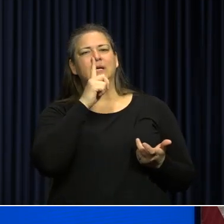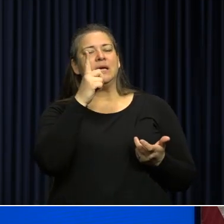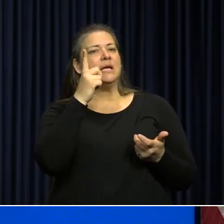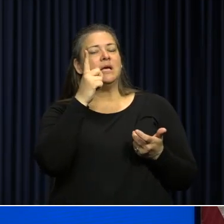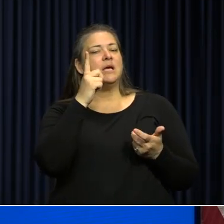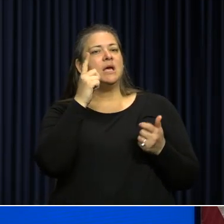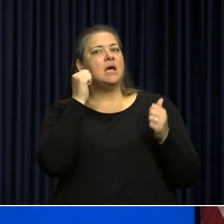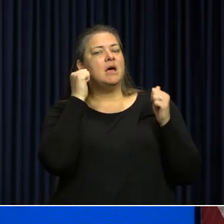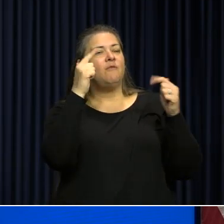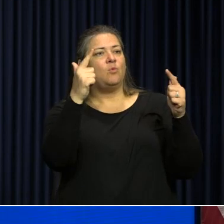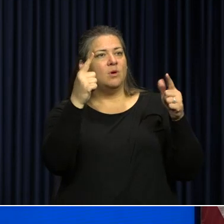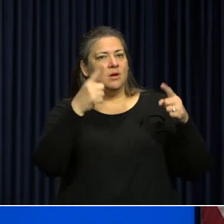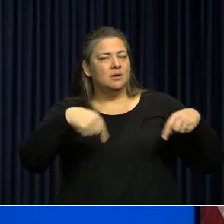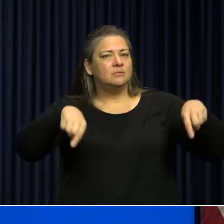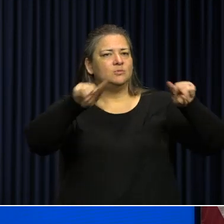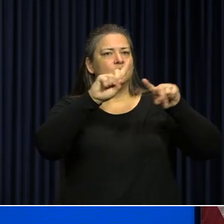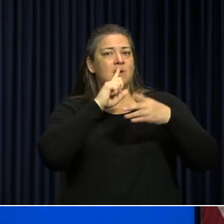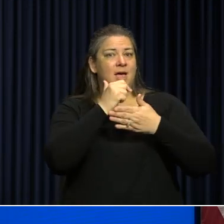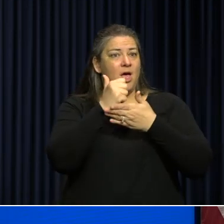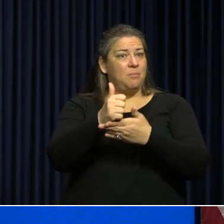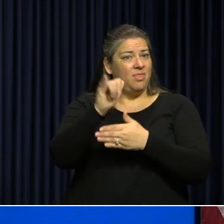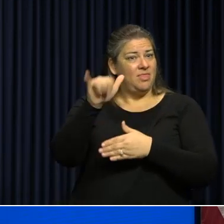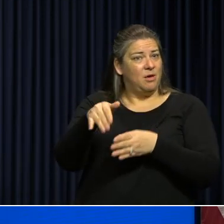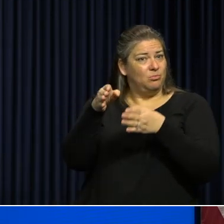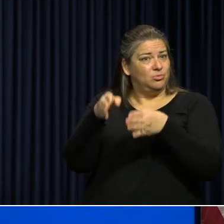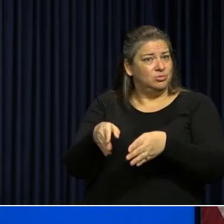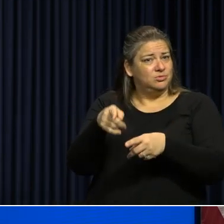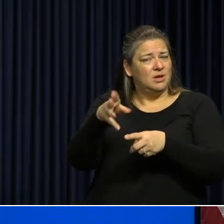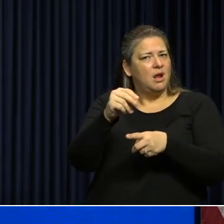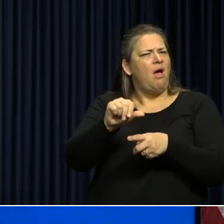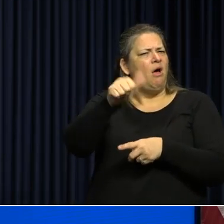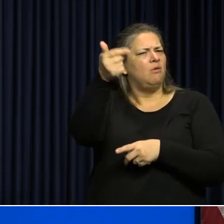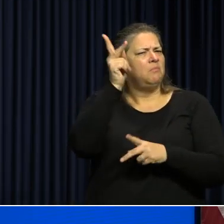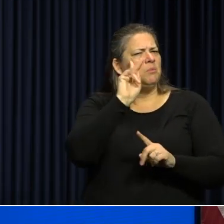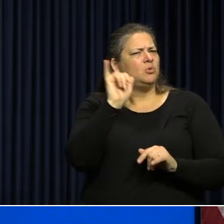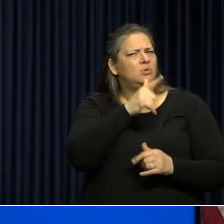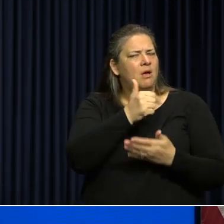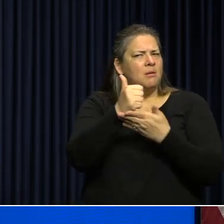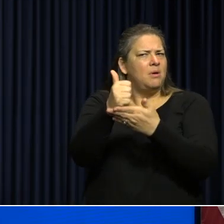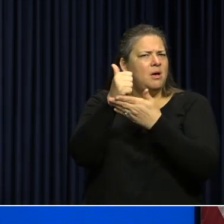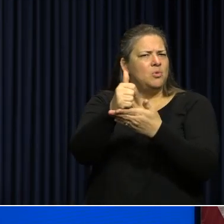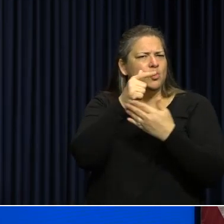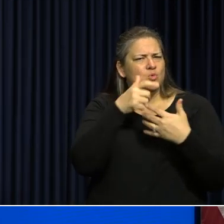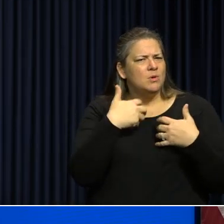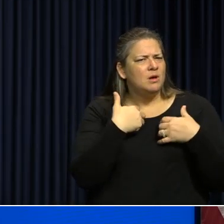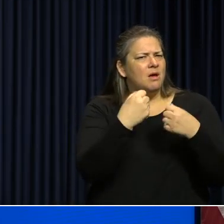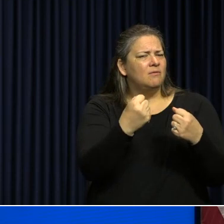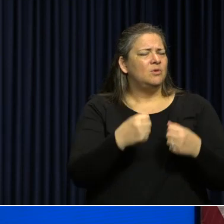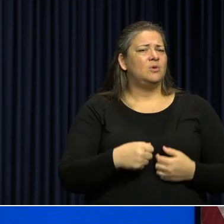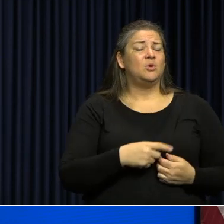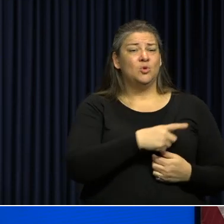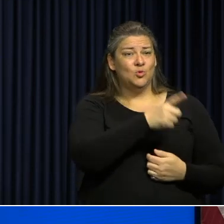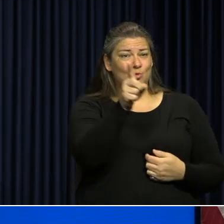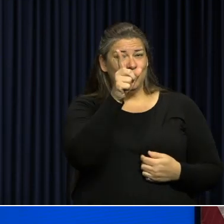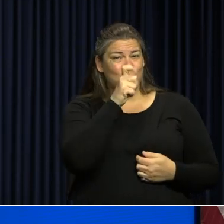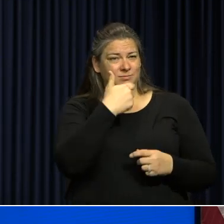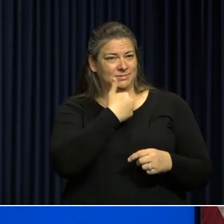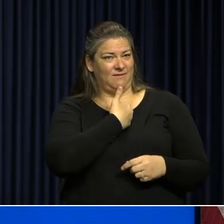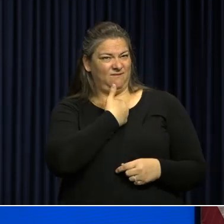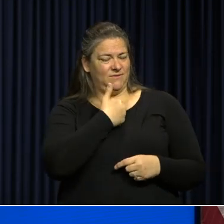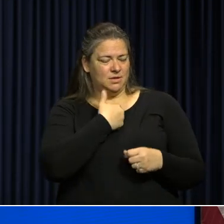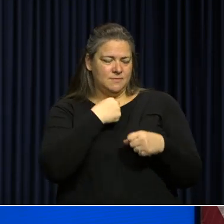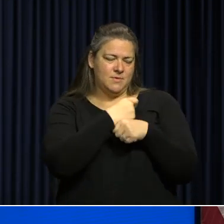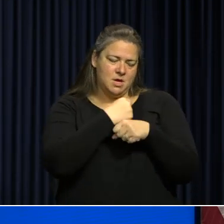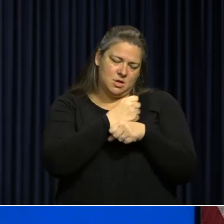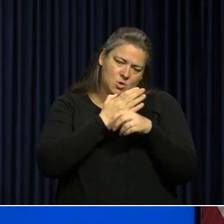Everybody out there that has helped that individual and so many others recover, and everybody out there that has had to go through this and fight through this,